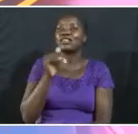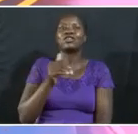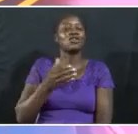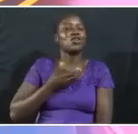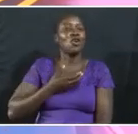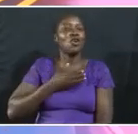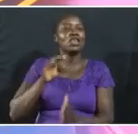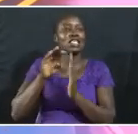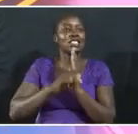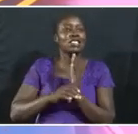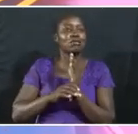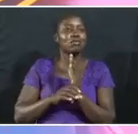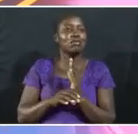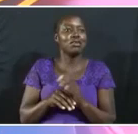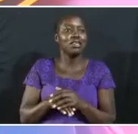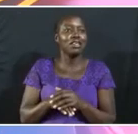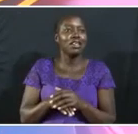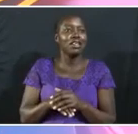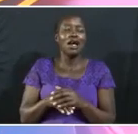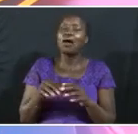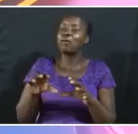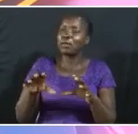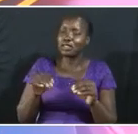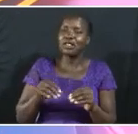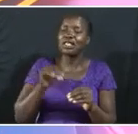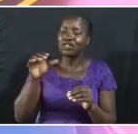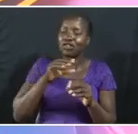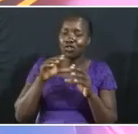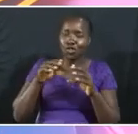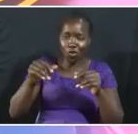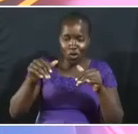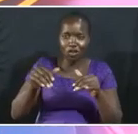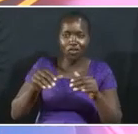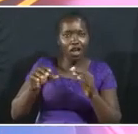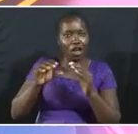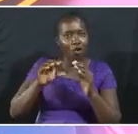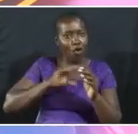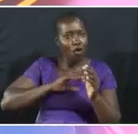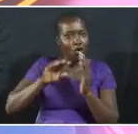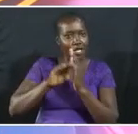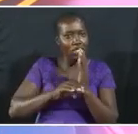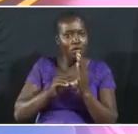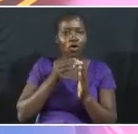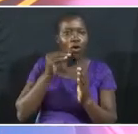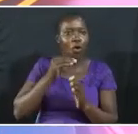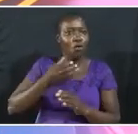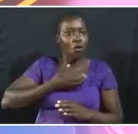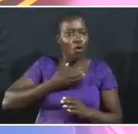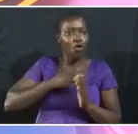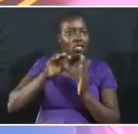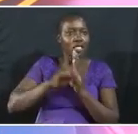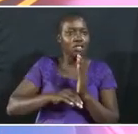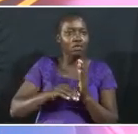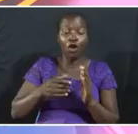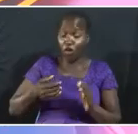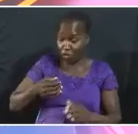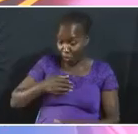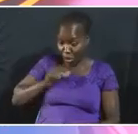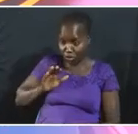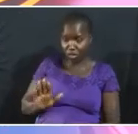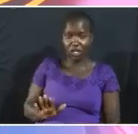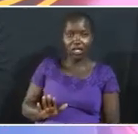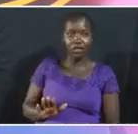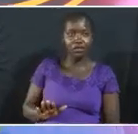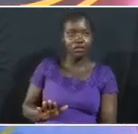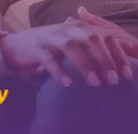ownership. Possession does not qualify for ownership. Home ownership and an occupation.